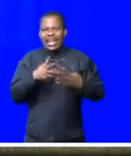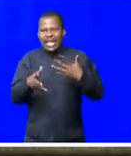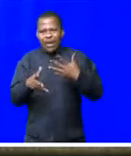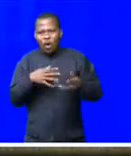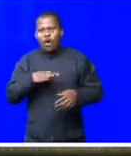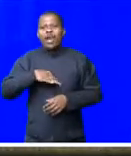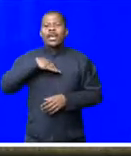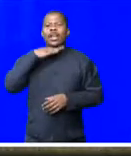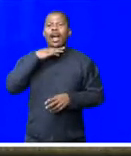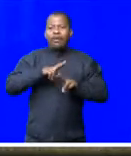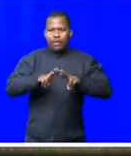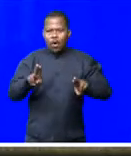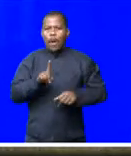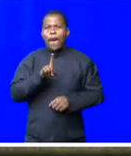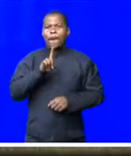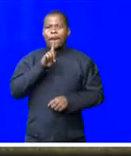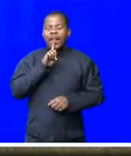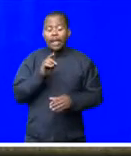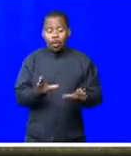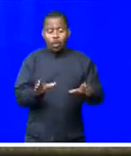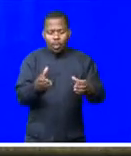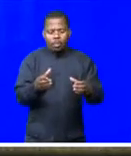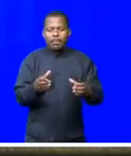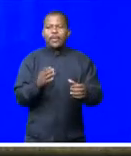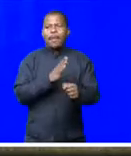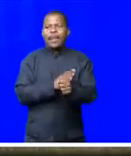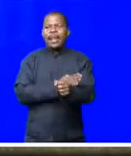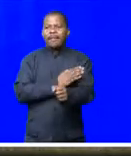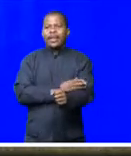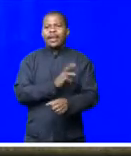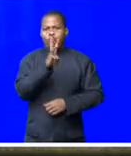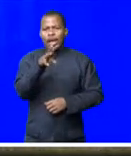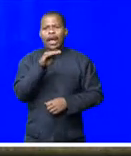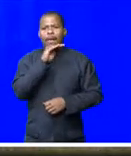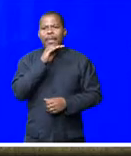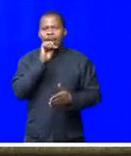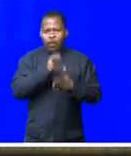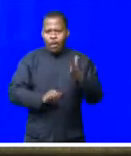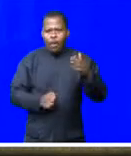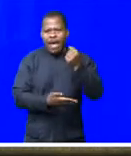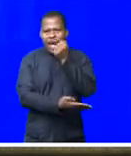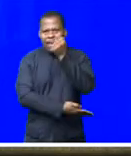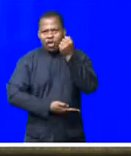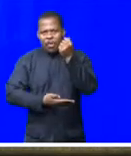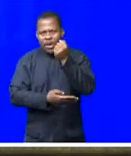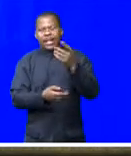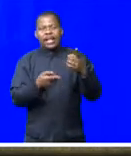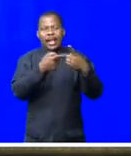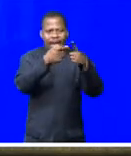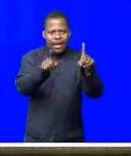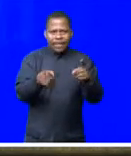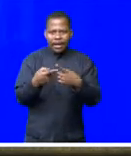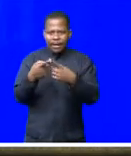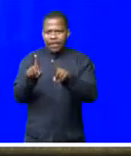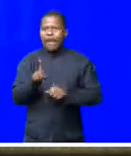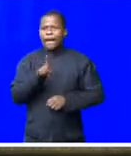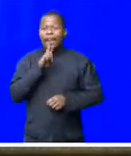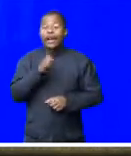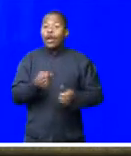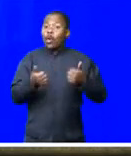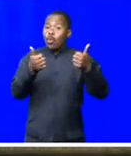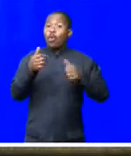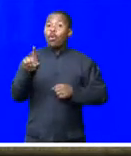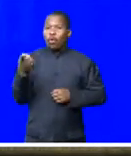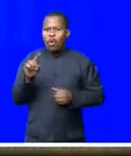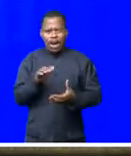bonke sithathe nje lelo nani lelitsidana ngemphakathi nemphakathi kepha lokuhle kakhulu ukuthi lolubambiswana siyalibona lo